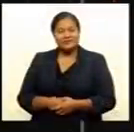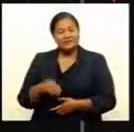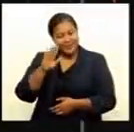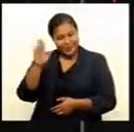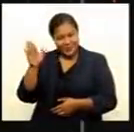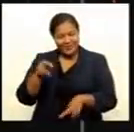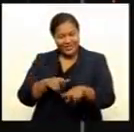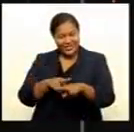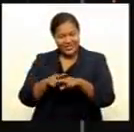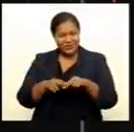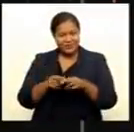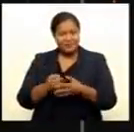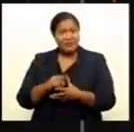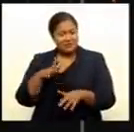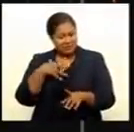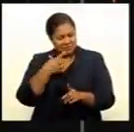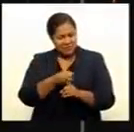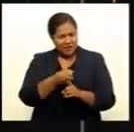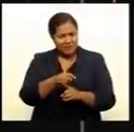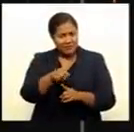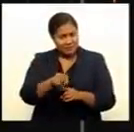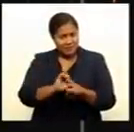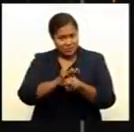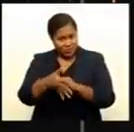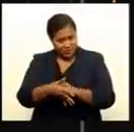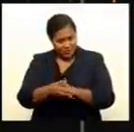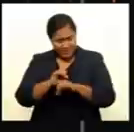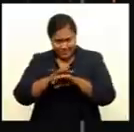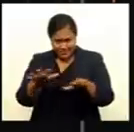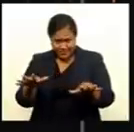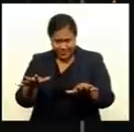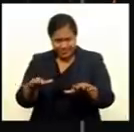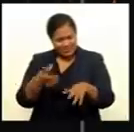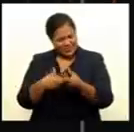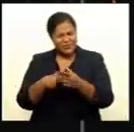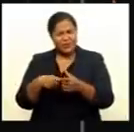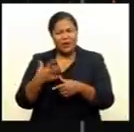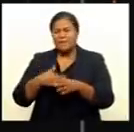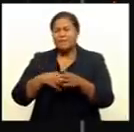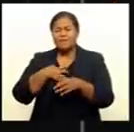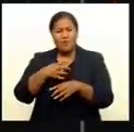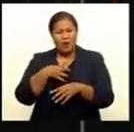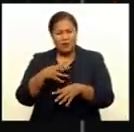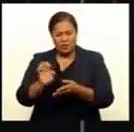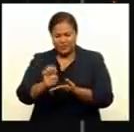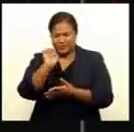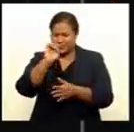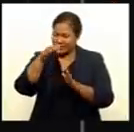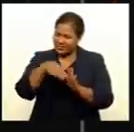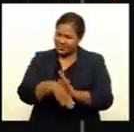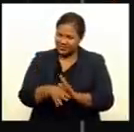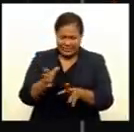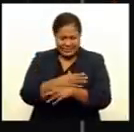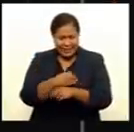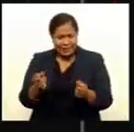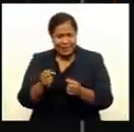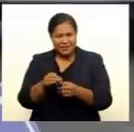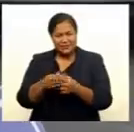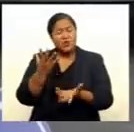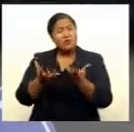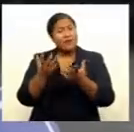Bulavinaka, Fiji, the impacts of the COVID-19 pandemic has caused more economic damage than any cyclone we've ever